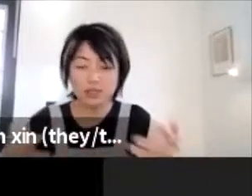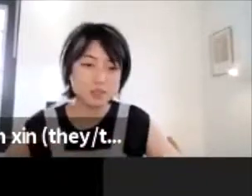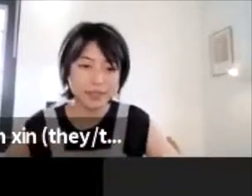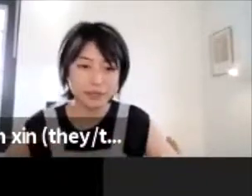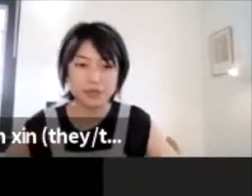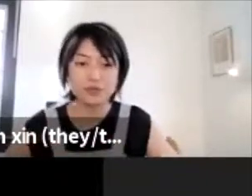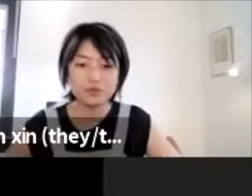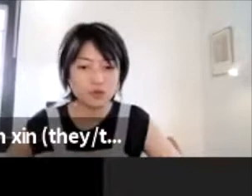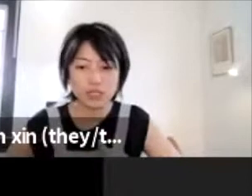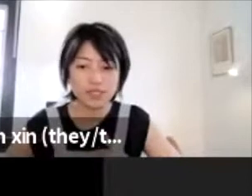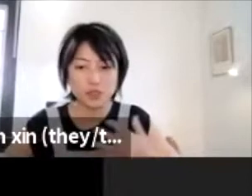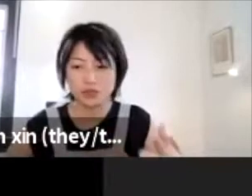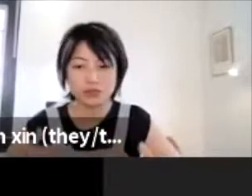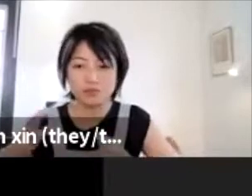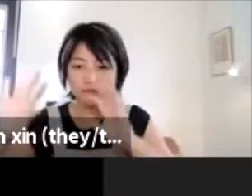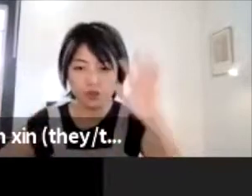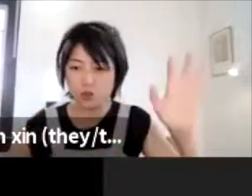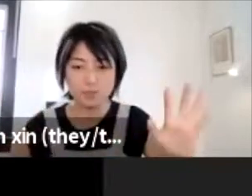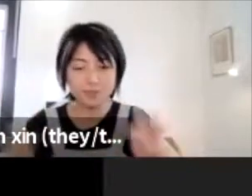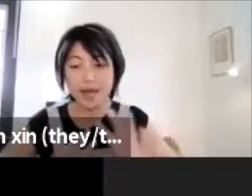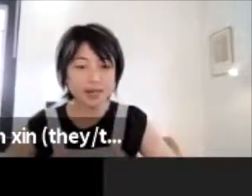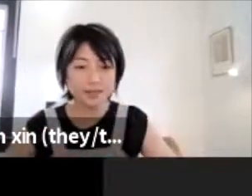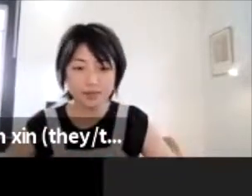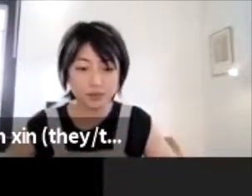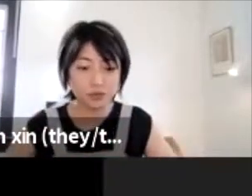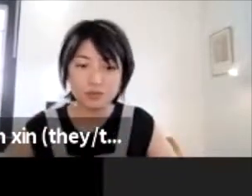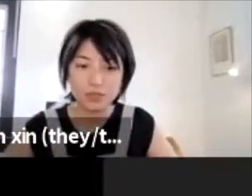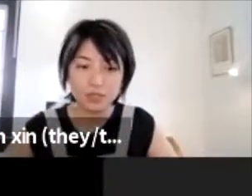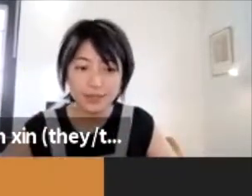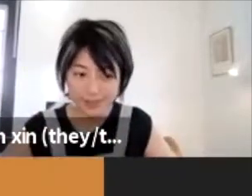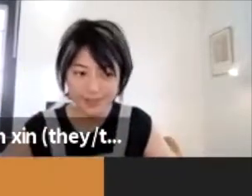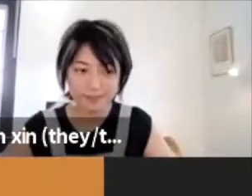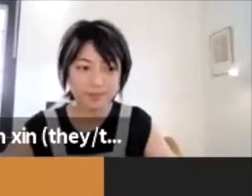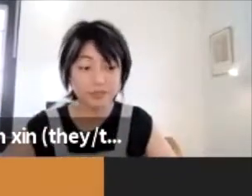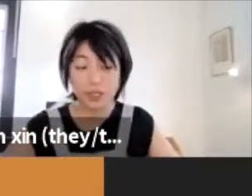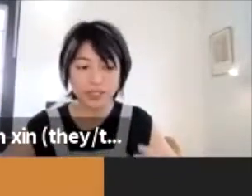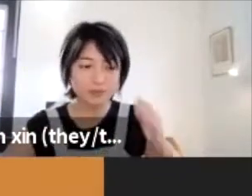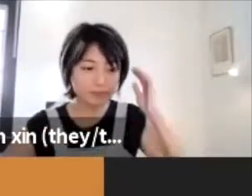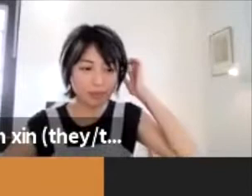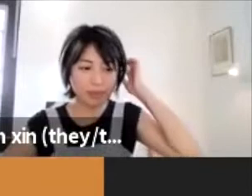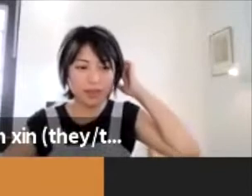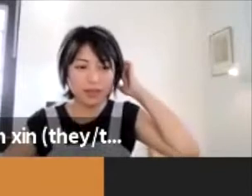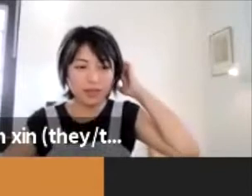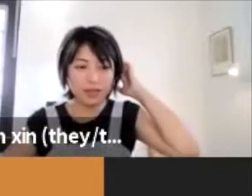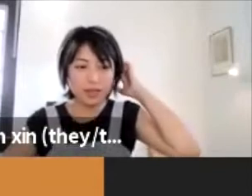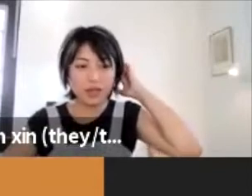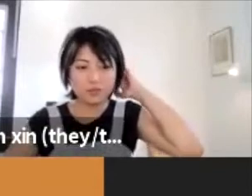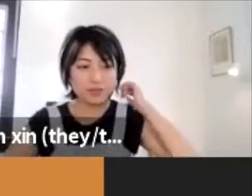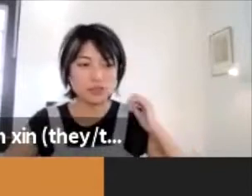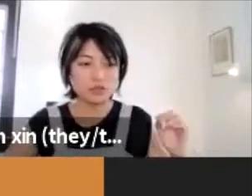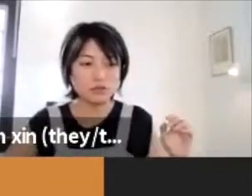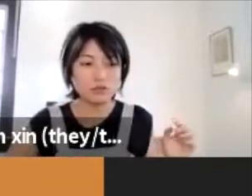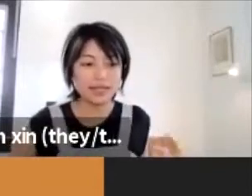just participate through voice or through Zoom and not through this, if you like.